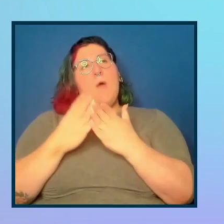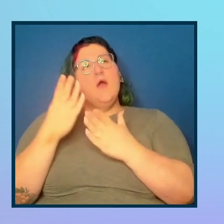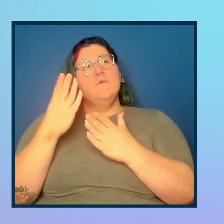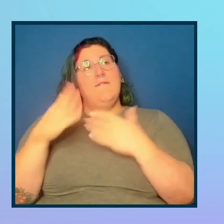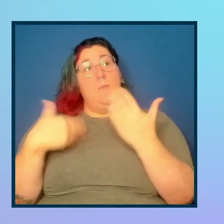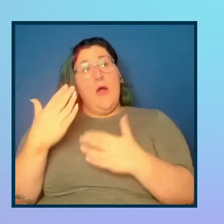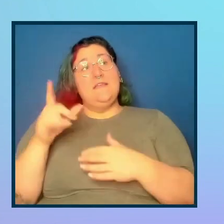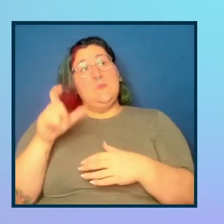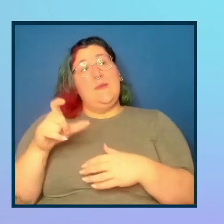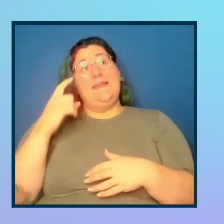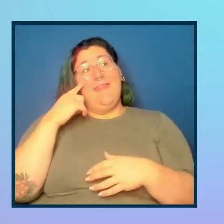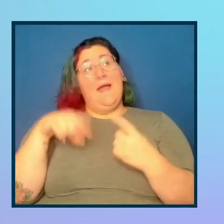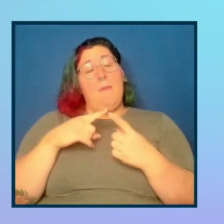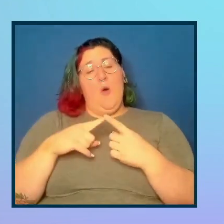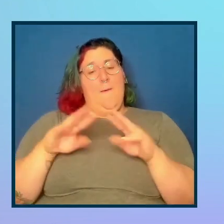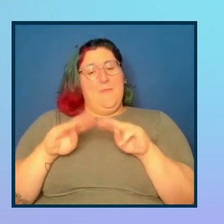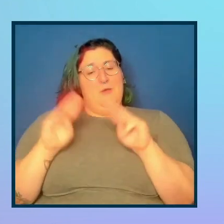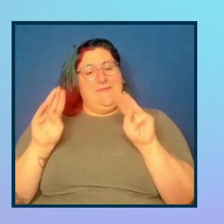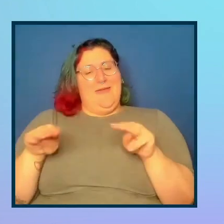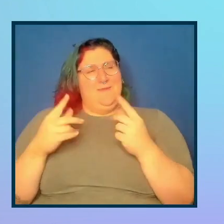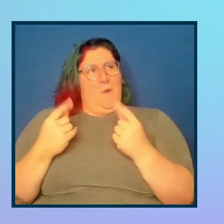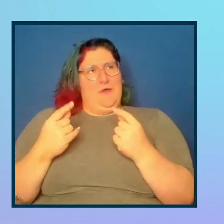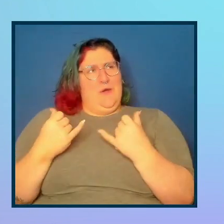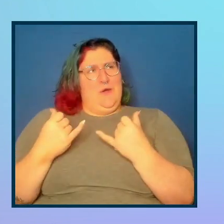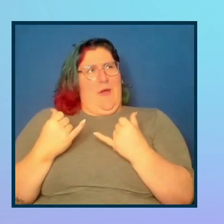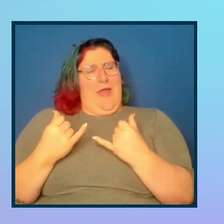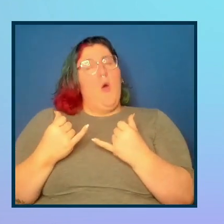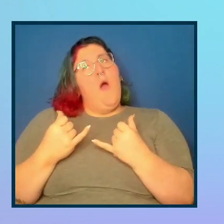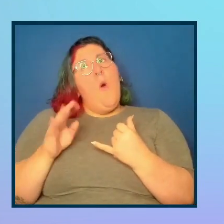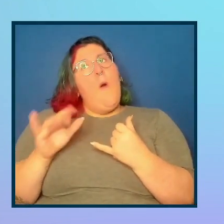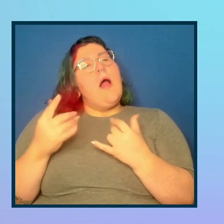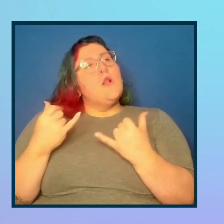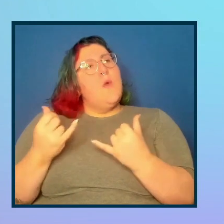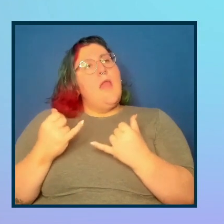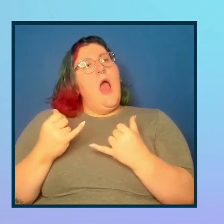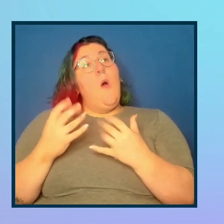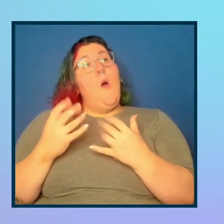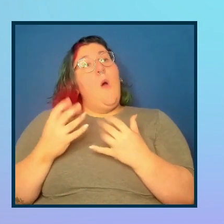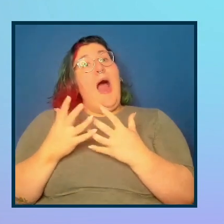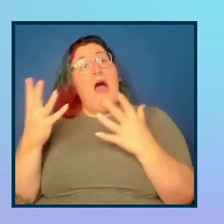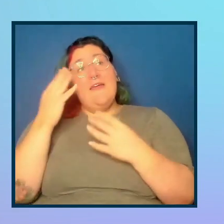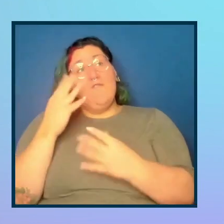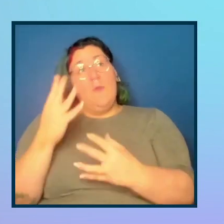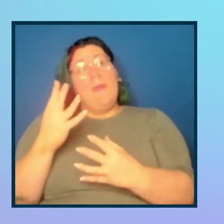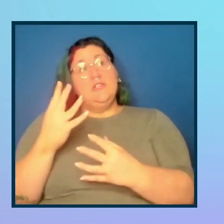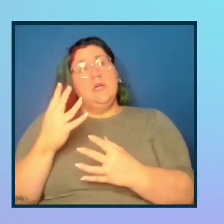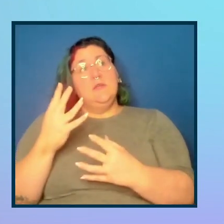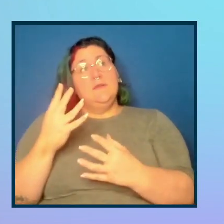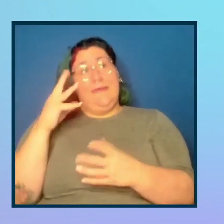currently do as well. So currently inside of a museum, a lot of information you get is just